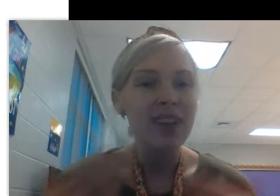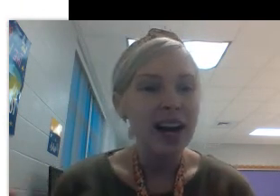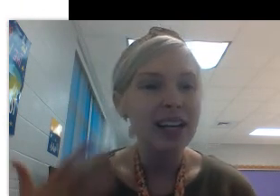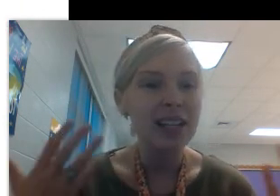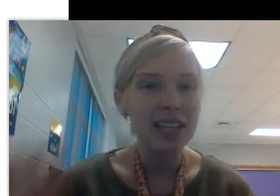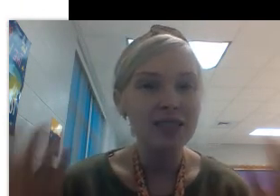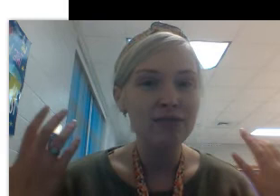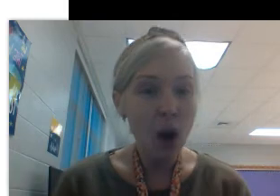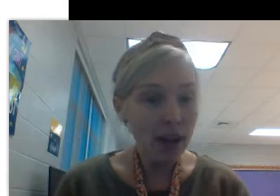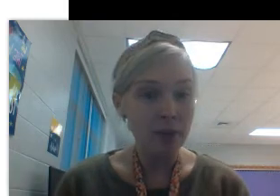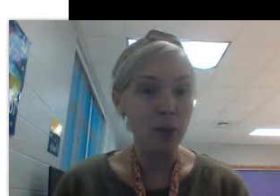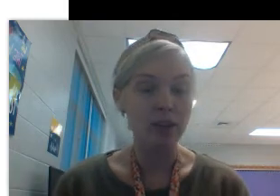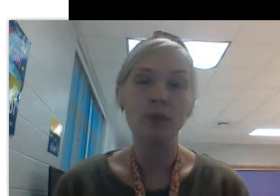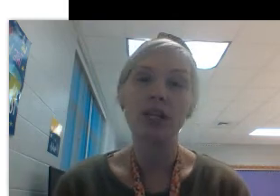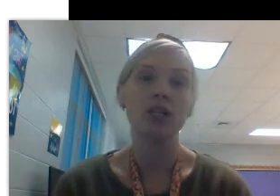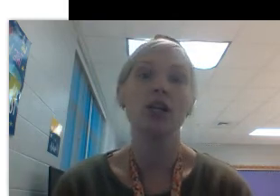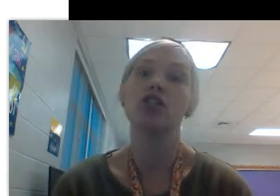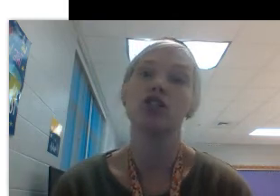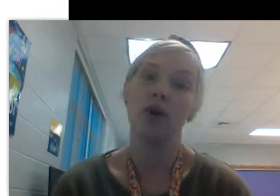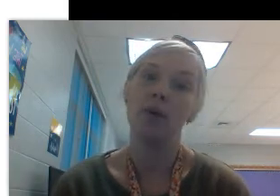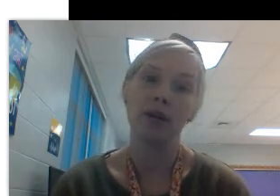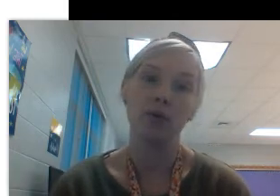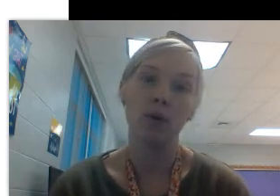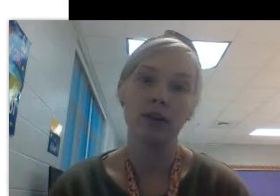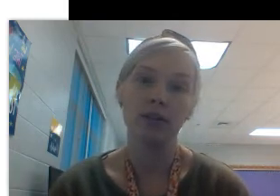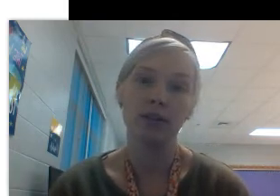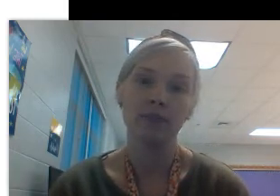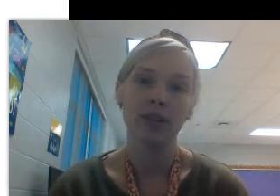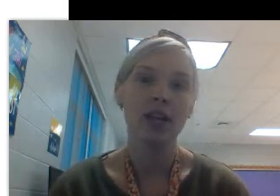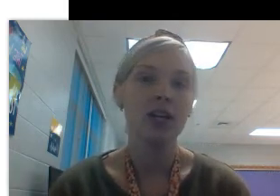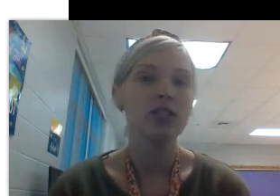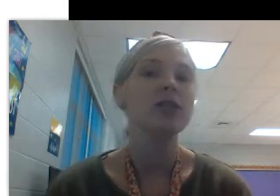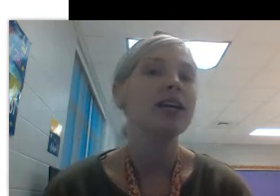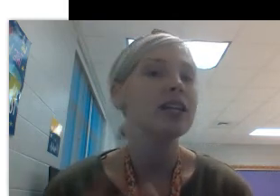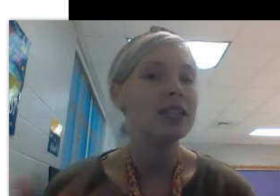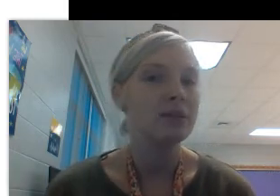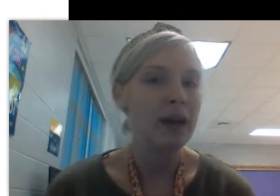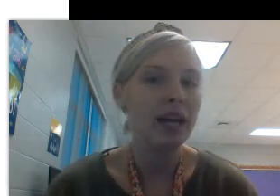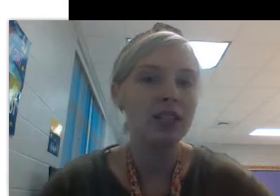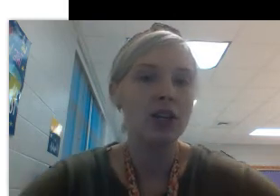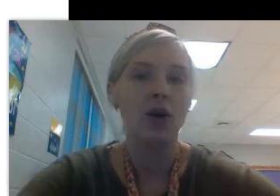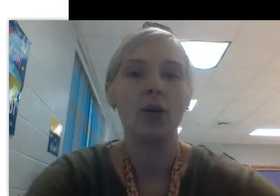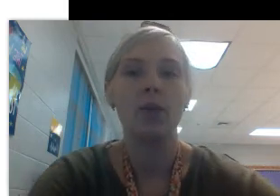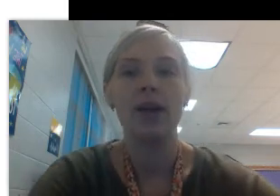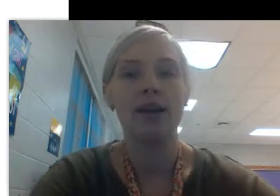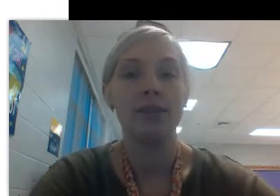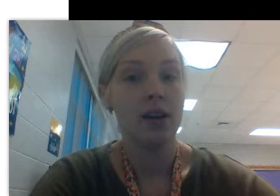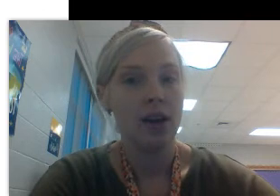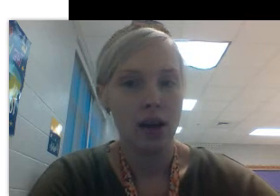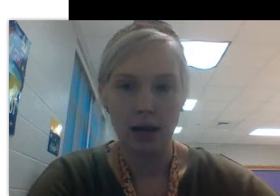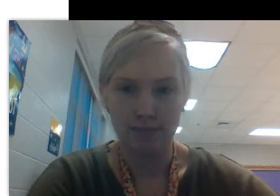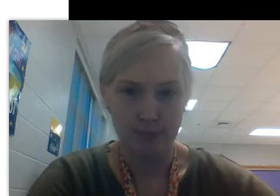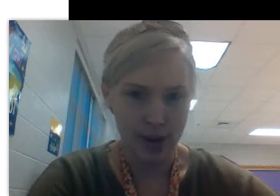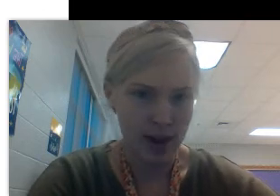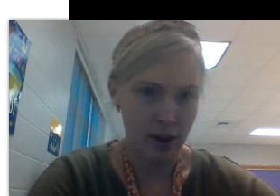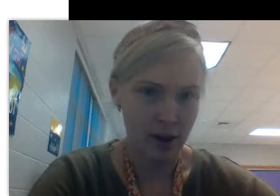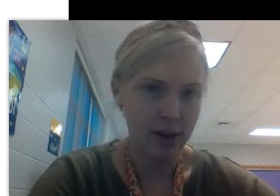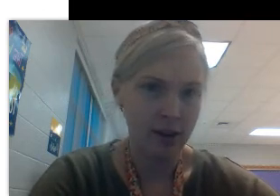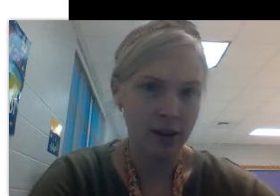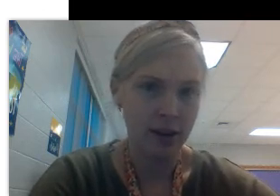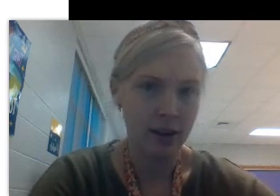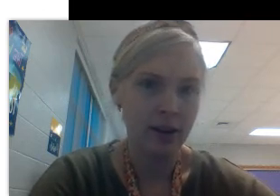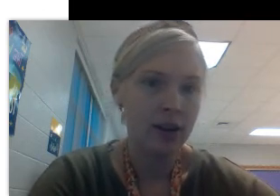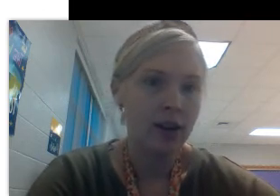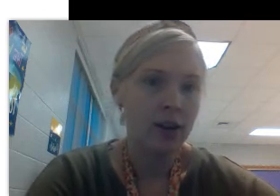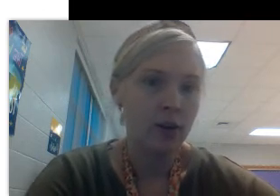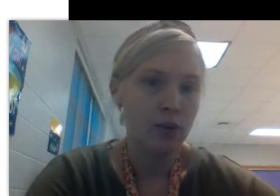guys to find these vocab words because they're so important. So like on this page, we have a bear,